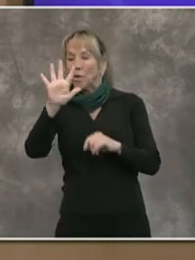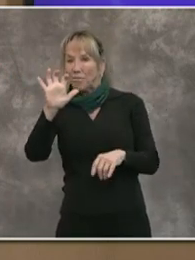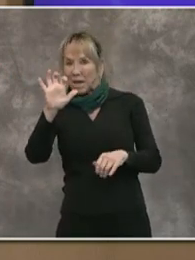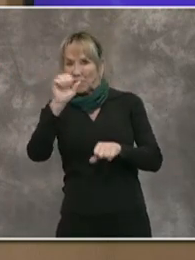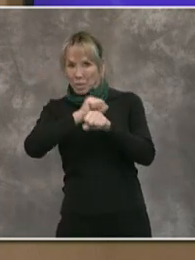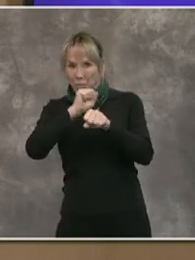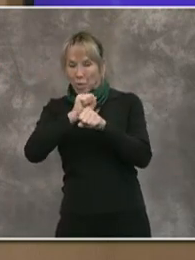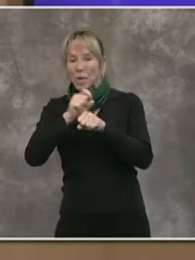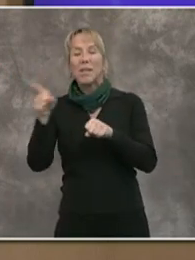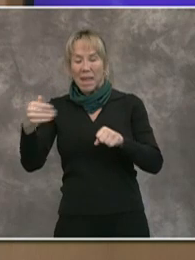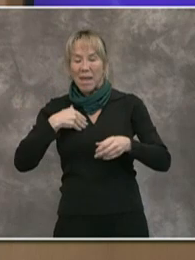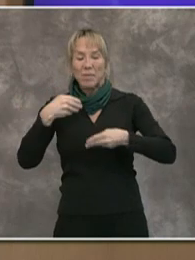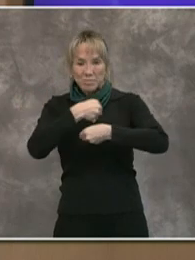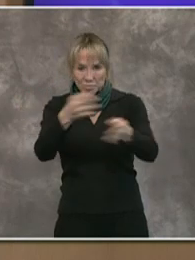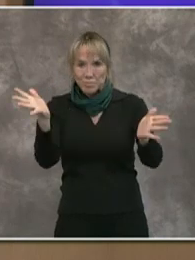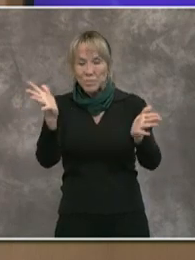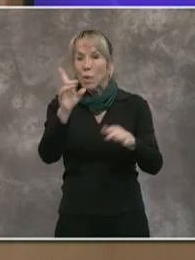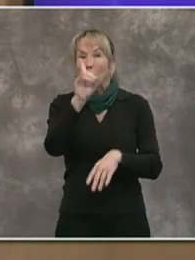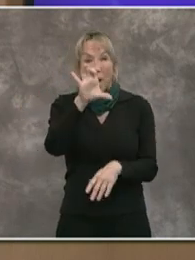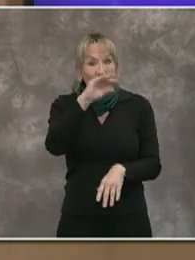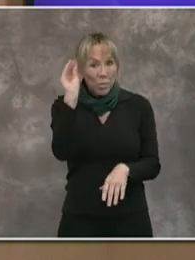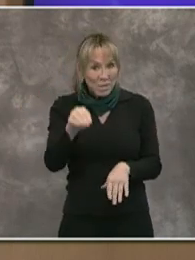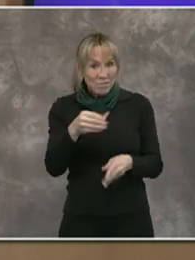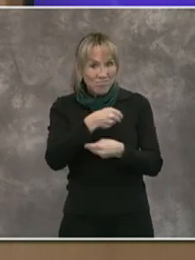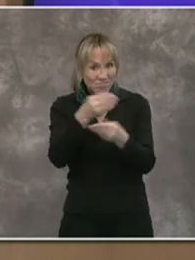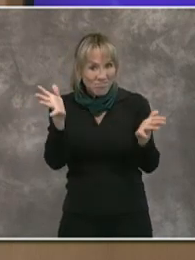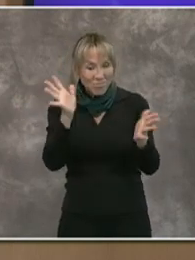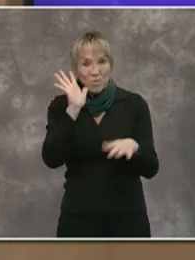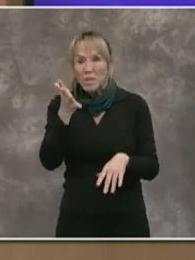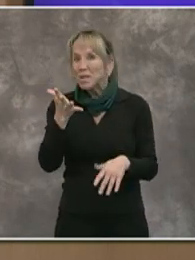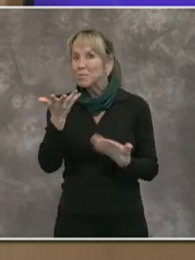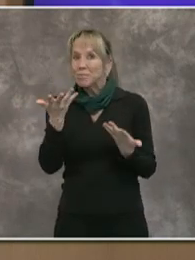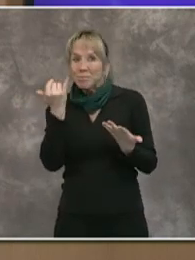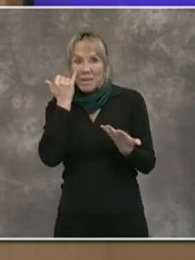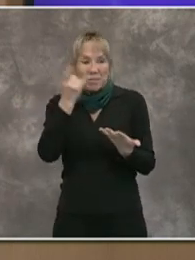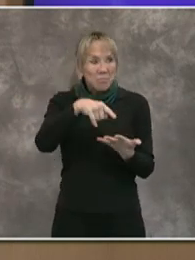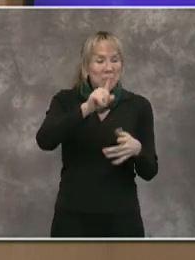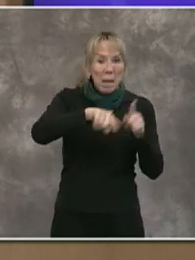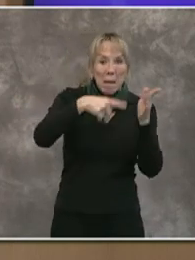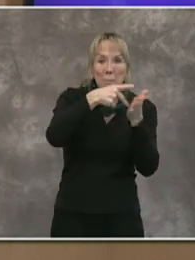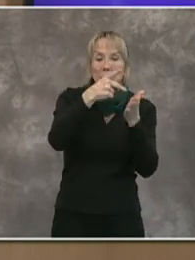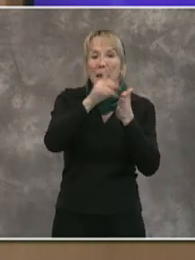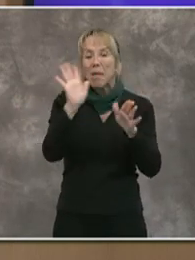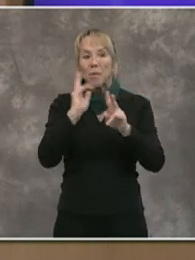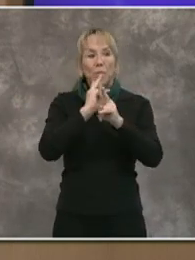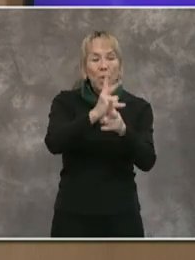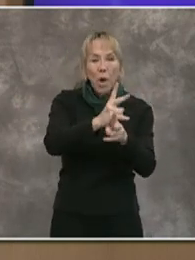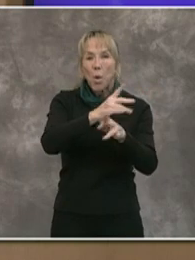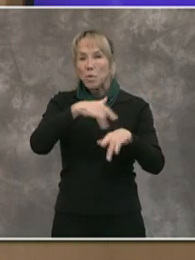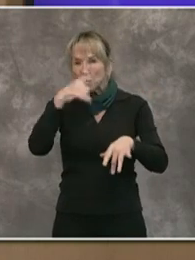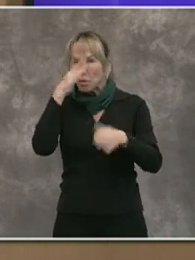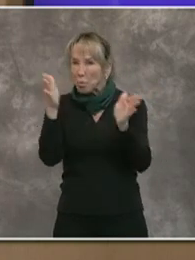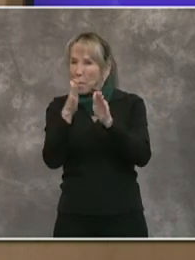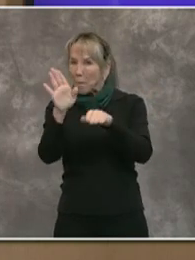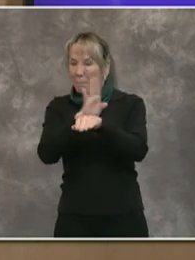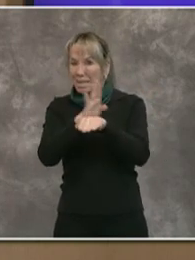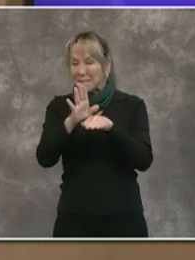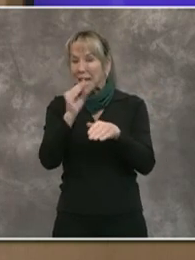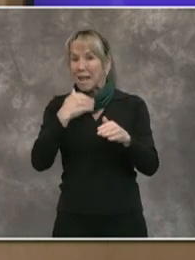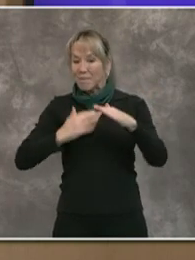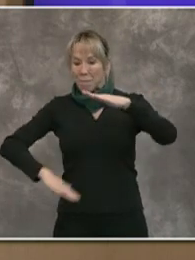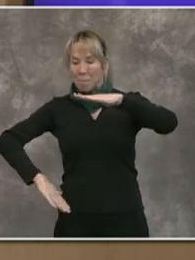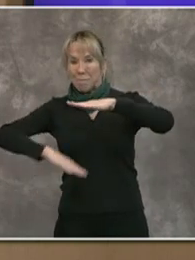provide up to 100% coverage on losses as a result of certain loan defaults. Individual borrowers are limited to a maximum of